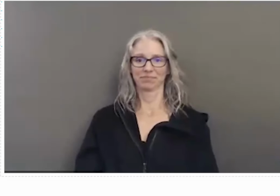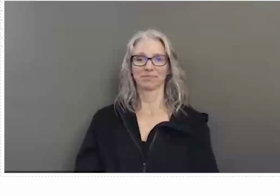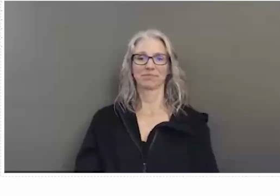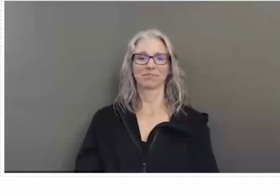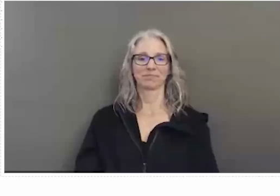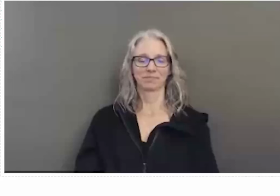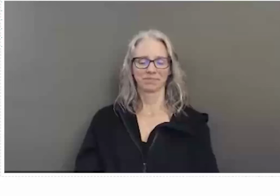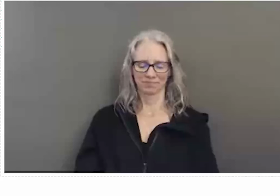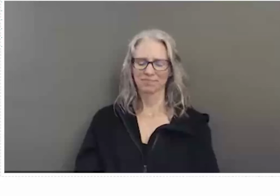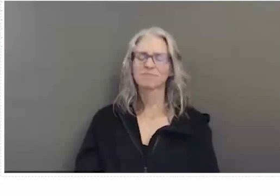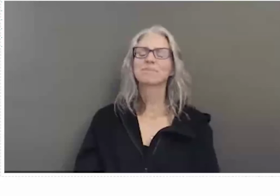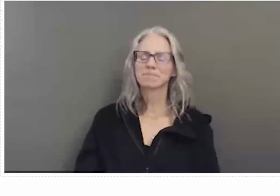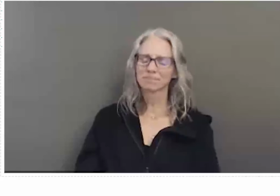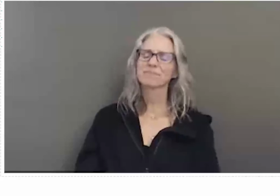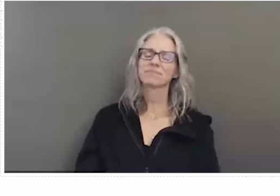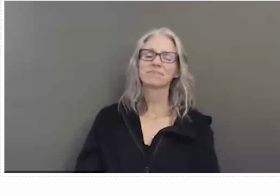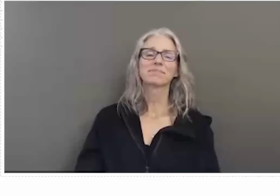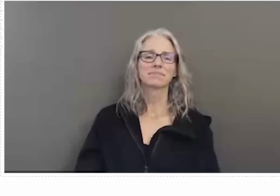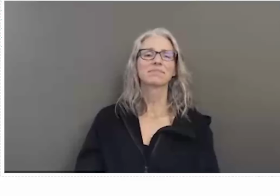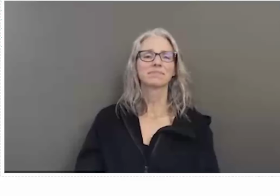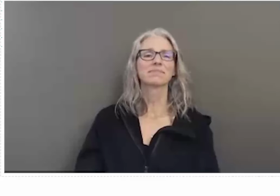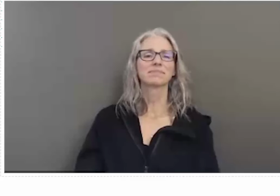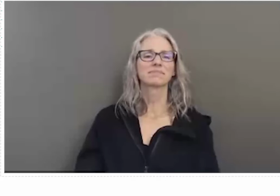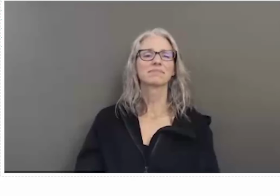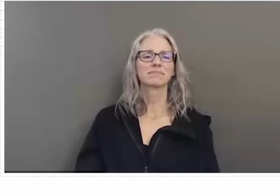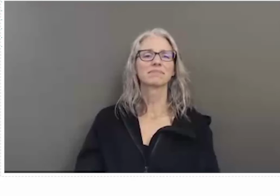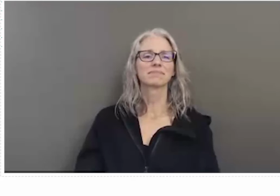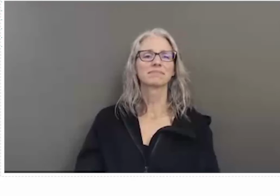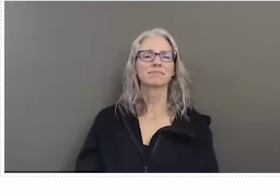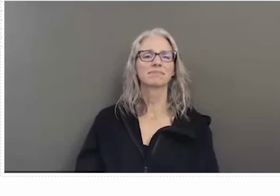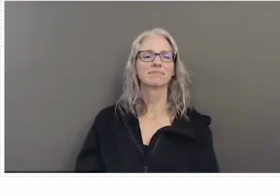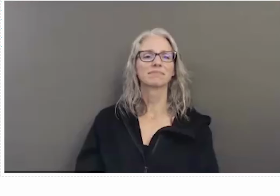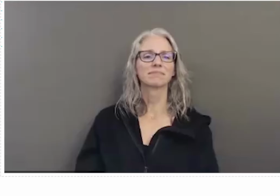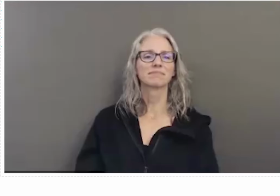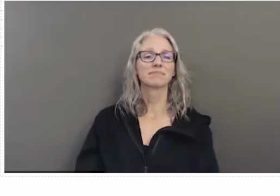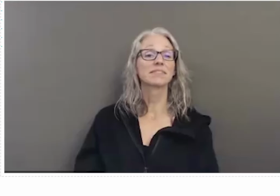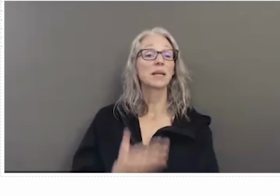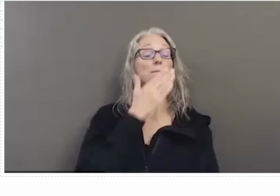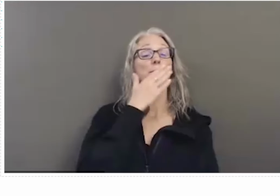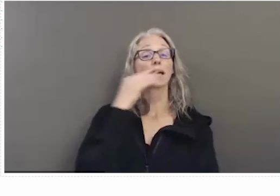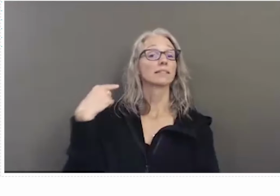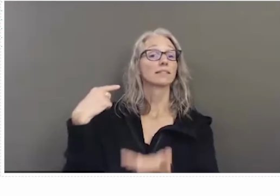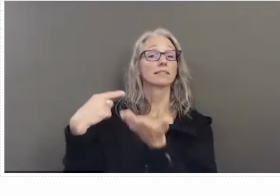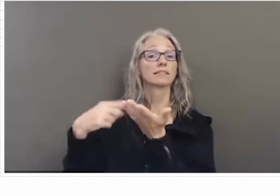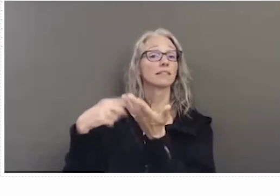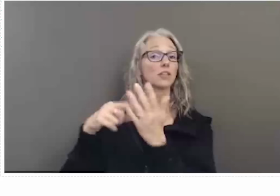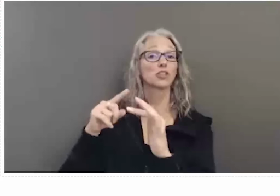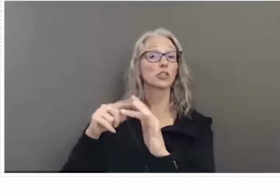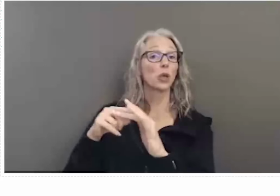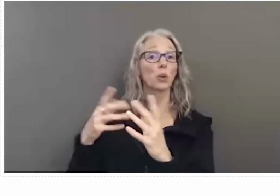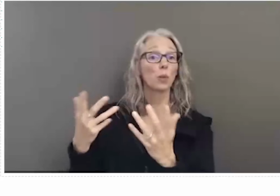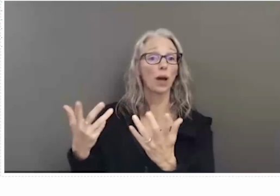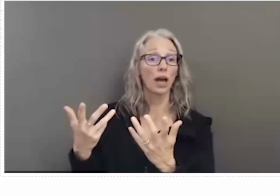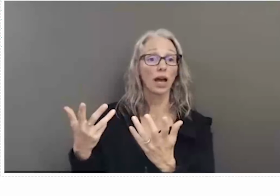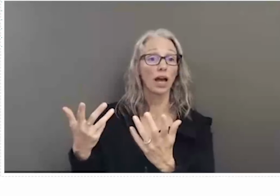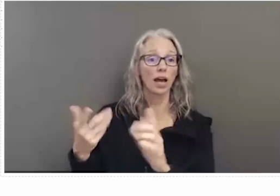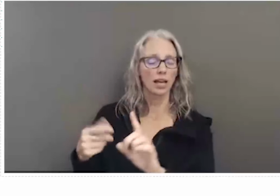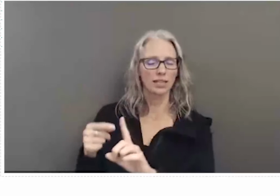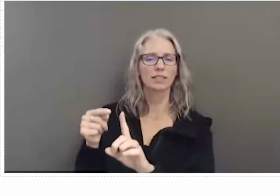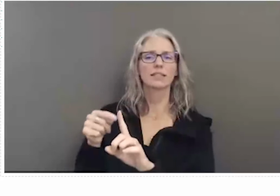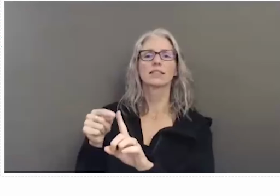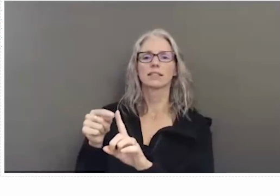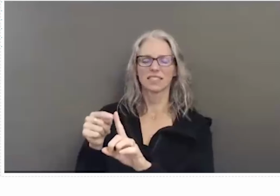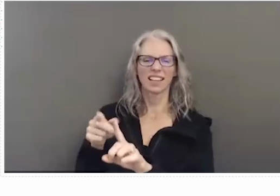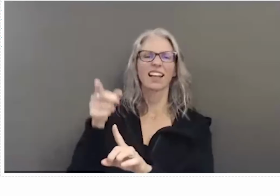Yeah, I think that's the best way to start conversations. I know that often companies will have software in place just to be able to filter out